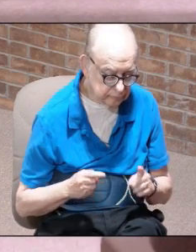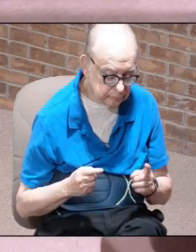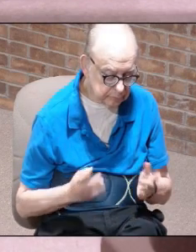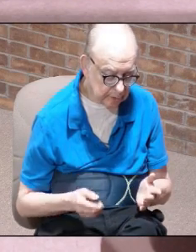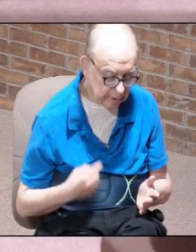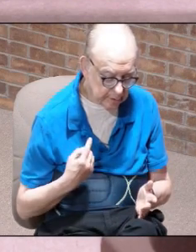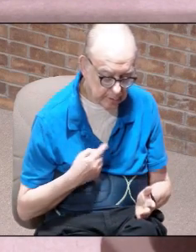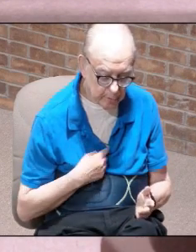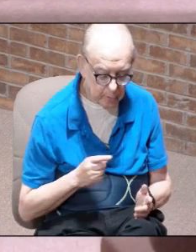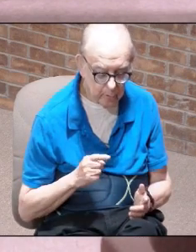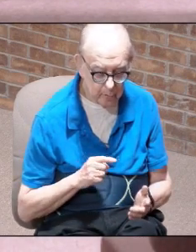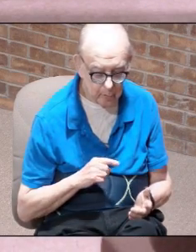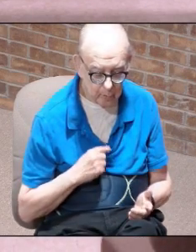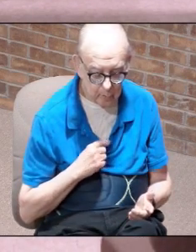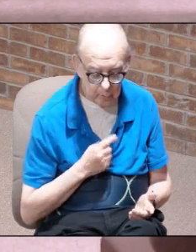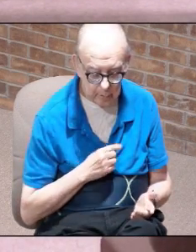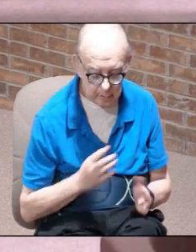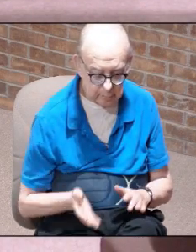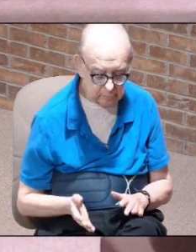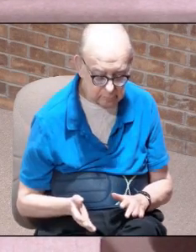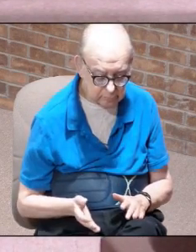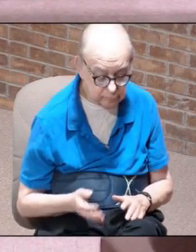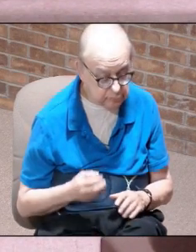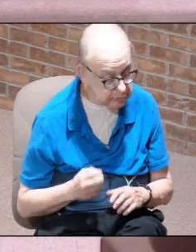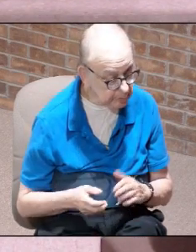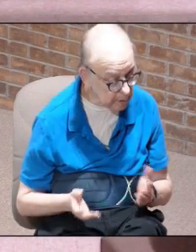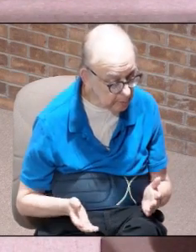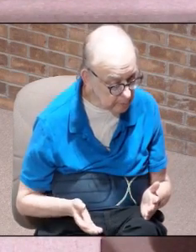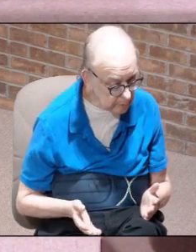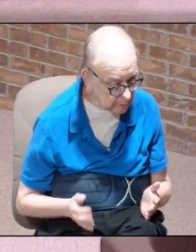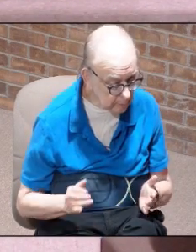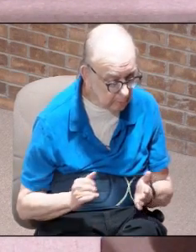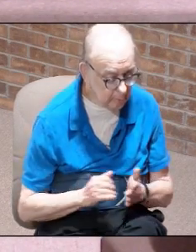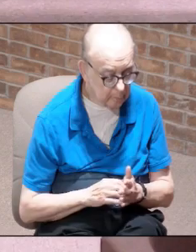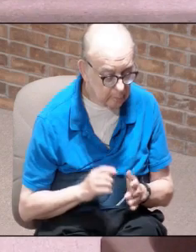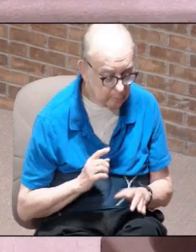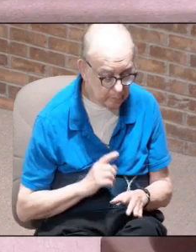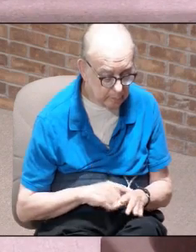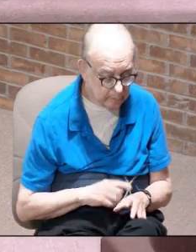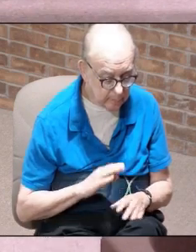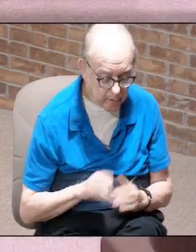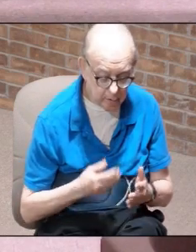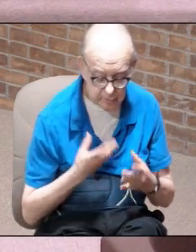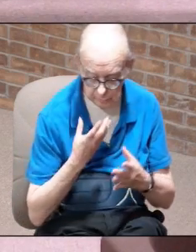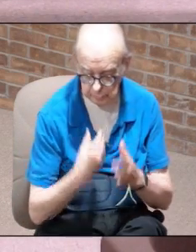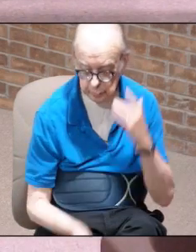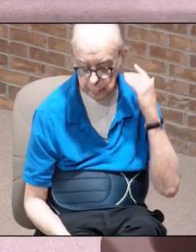we die. And the problem is, at that point in time, it's gone.